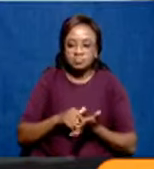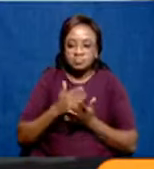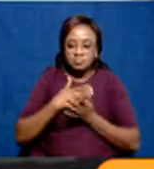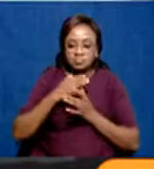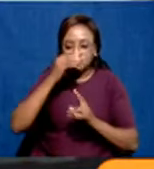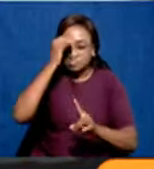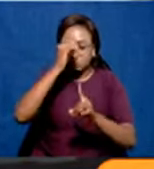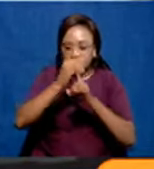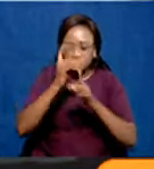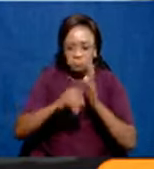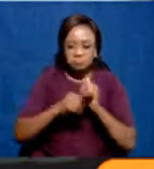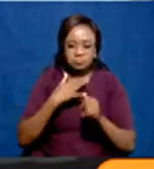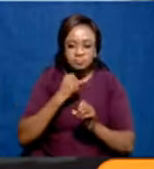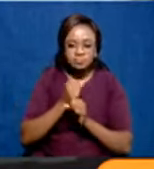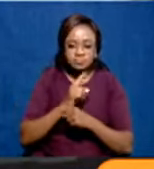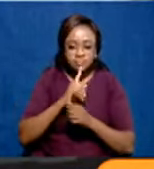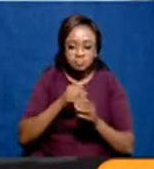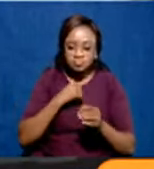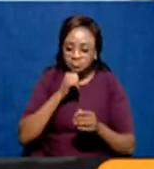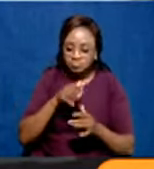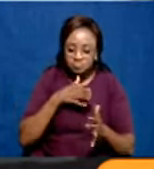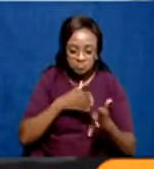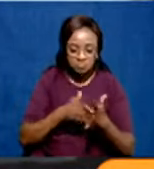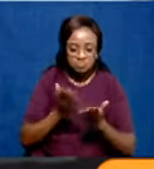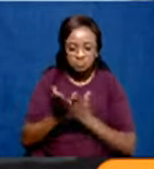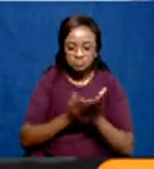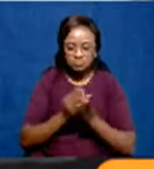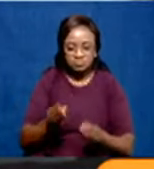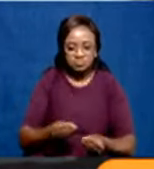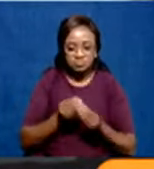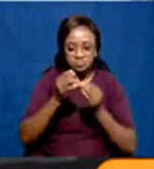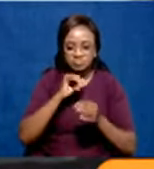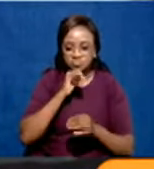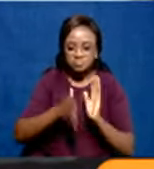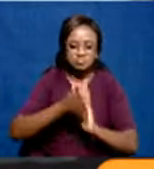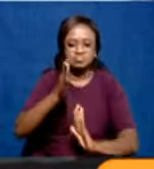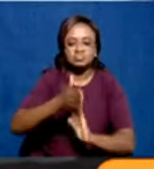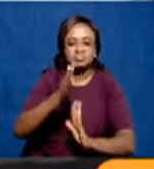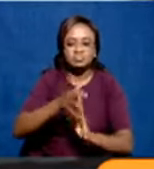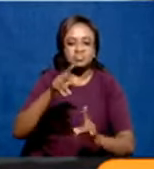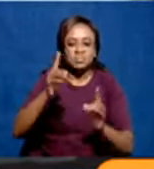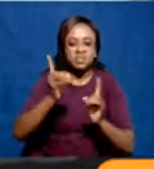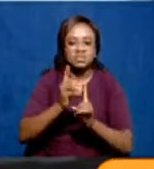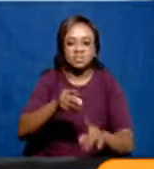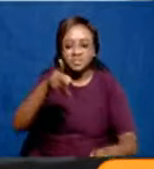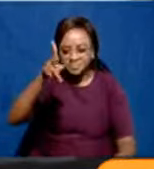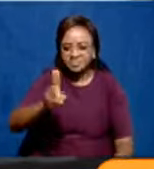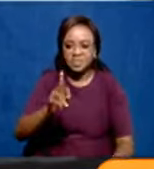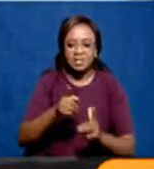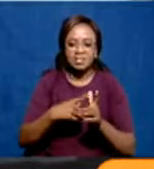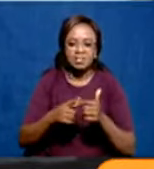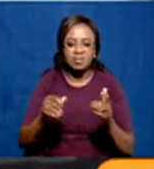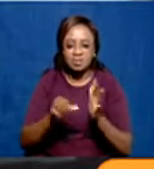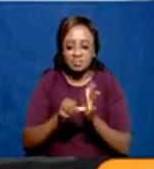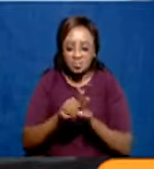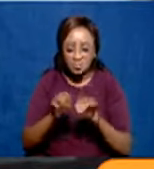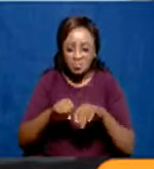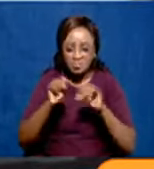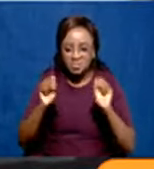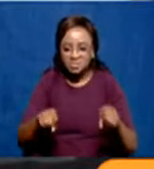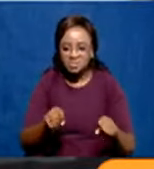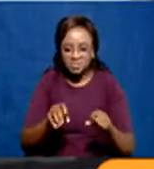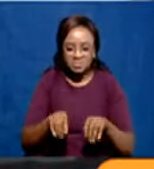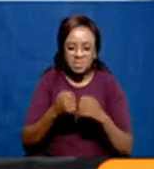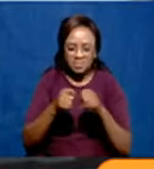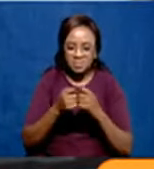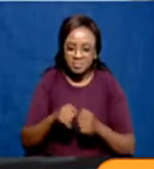make sure that we don't disrupt service. Okay. So there's no need to get locked into a date and start causing disruptions in the system. So at the end of the day,